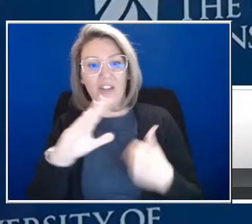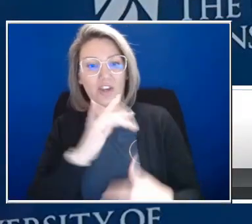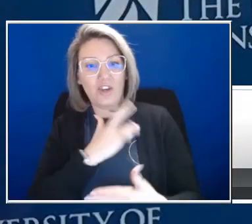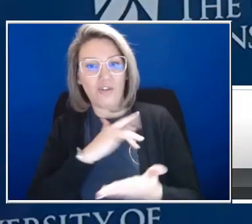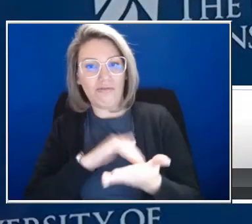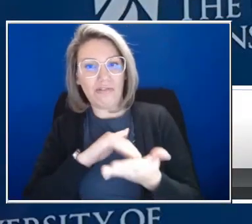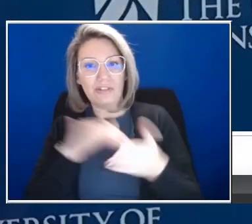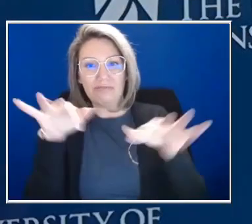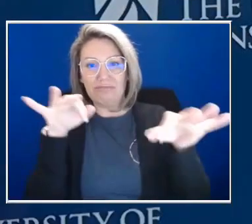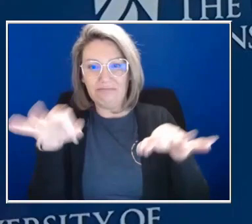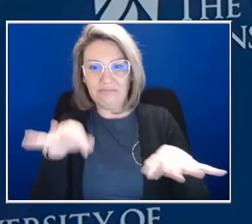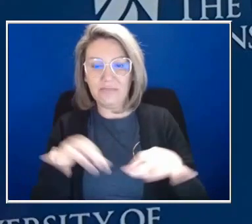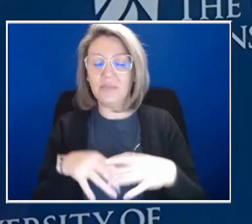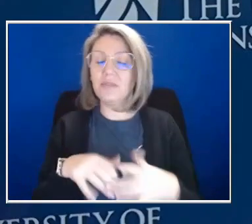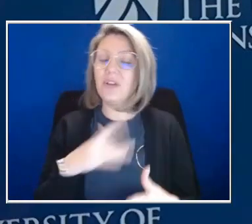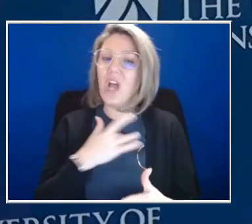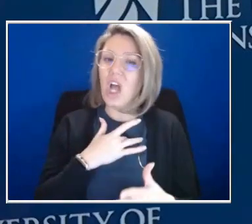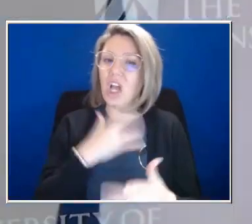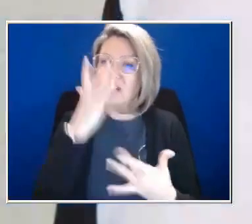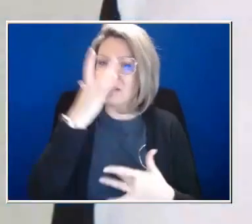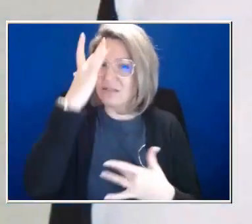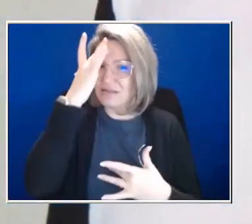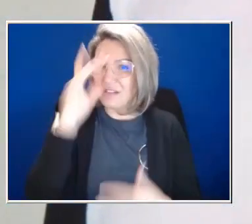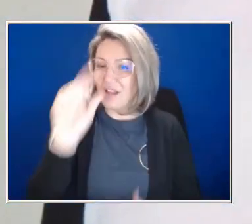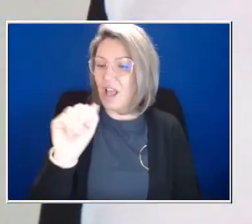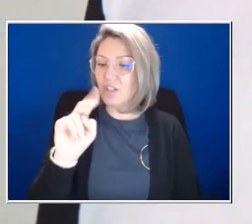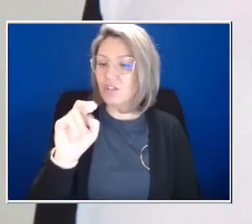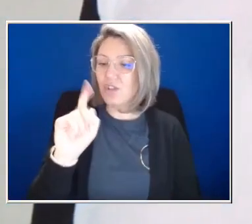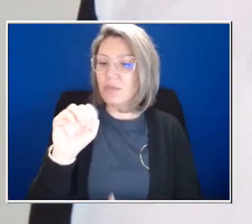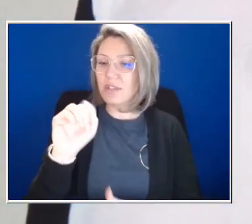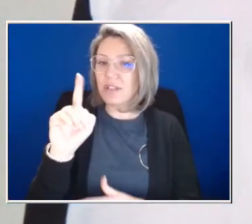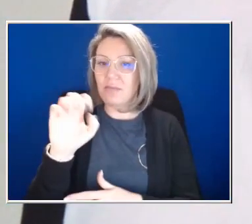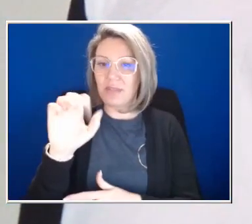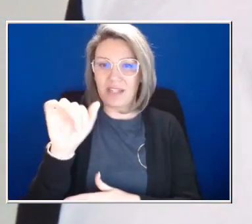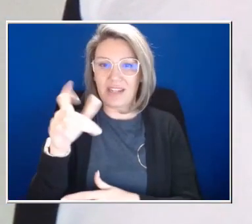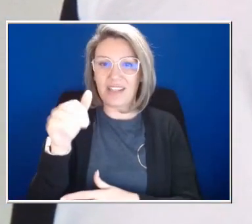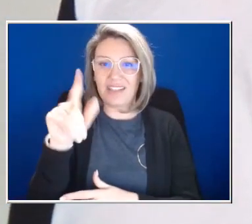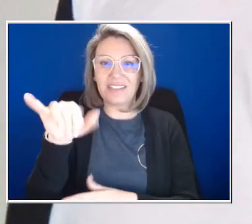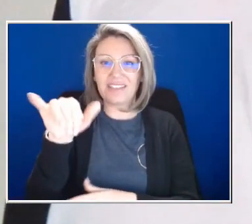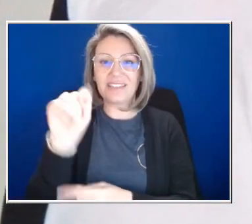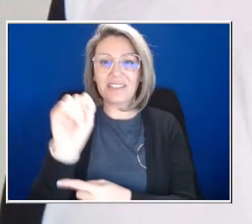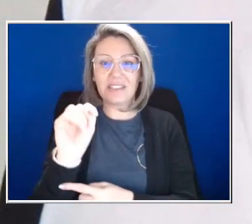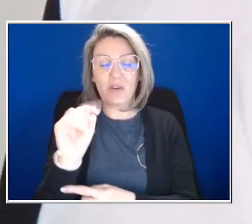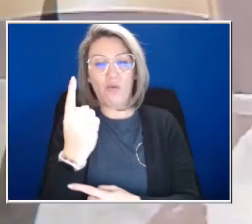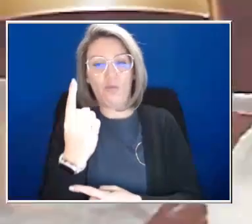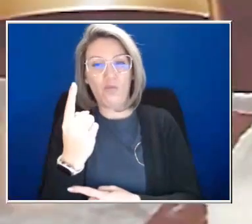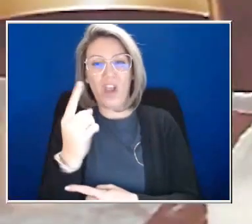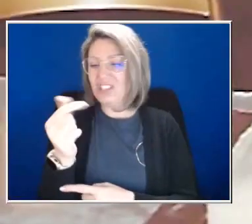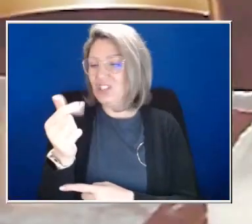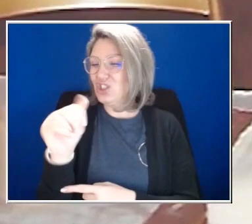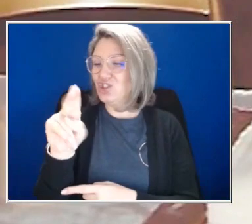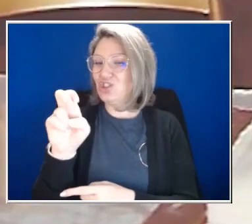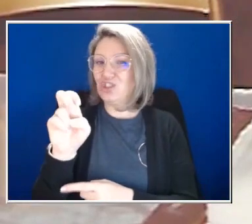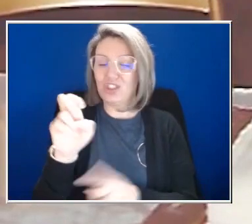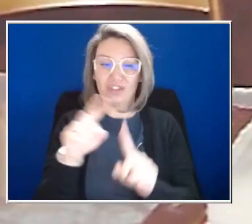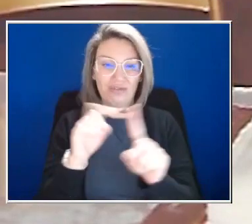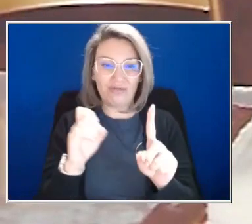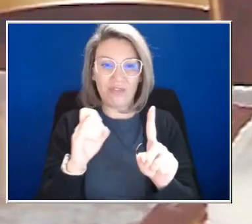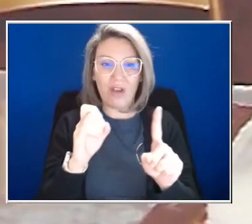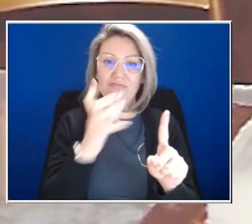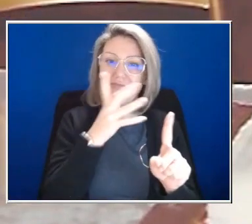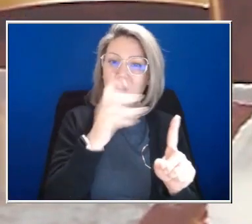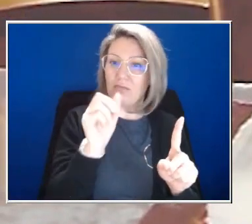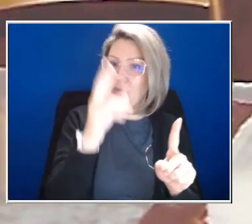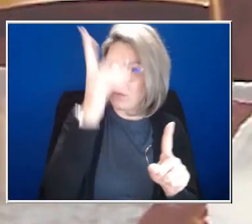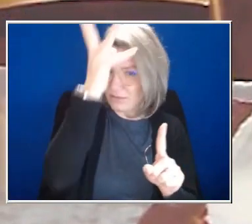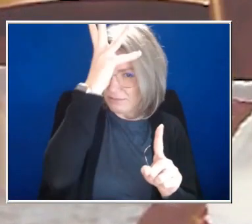disease, mostly it's what we call autosomal dominant, which means they only need one gene, either from mom or dad, to be abnormal for them to develop the disease. And